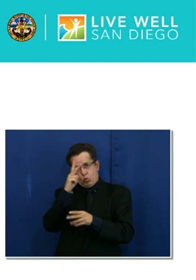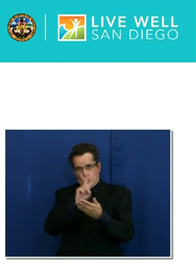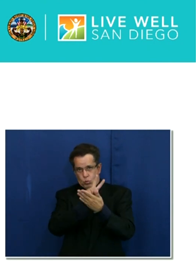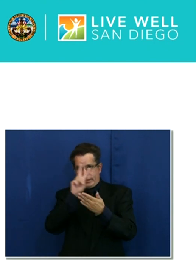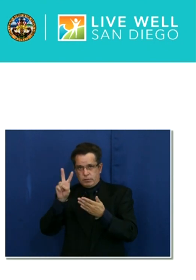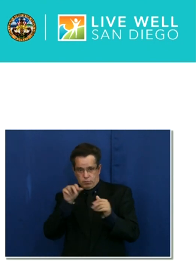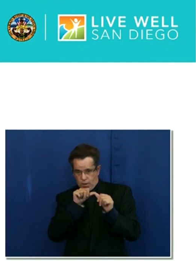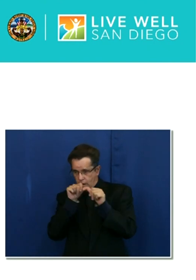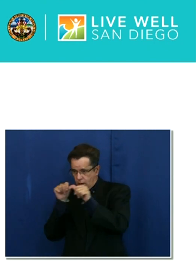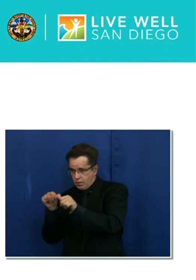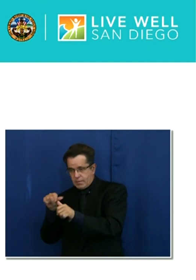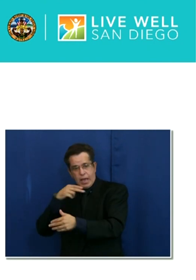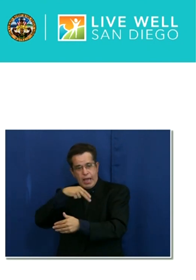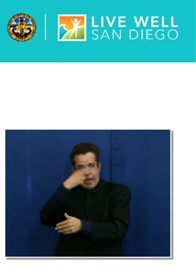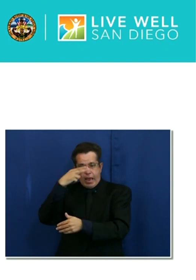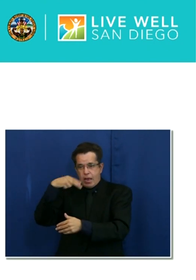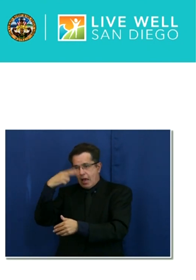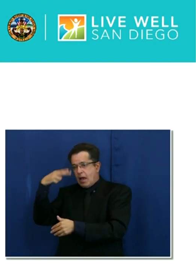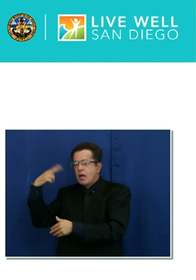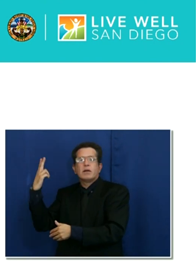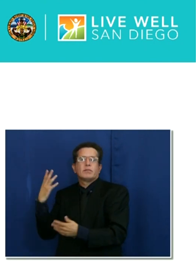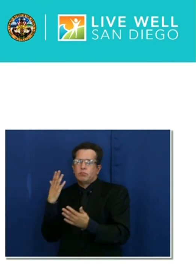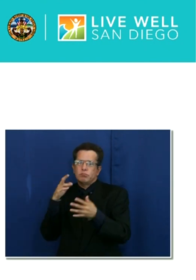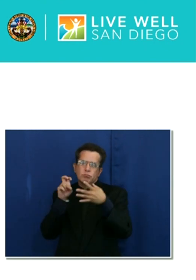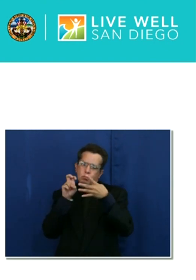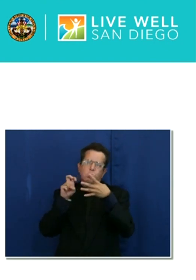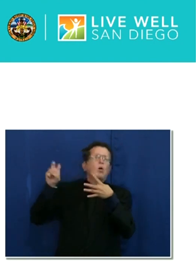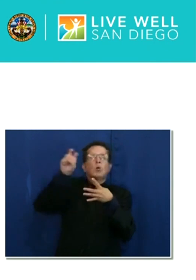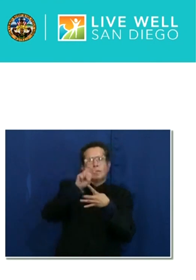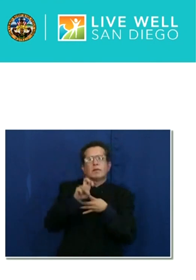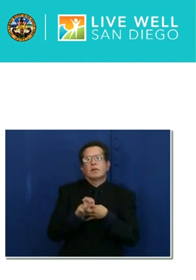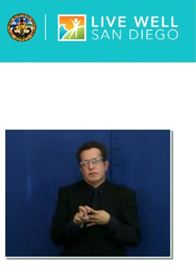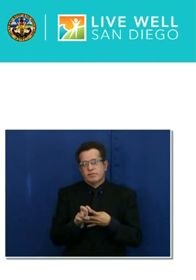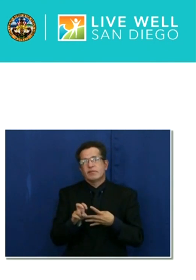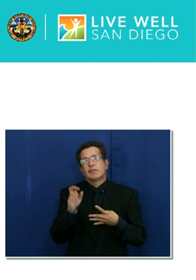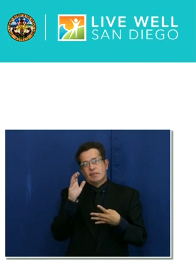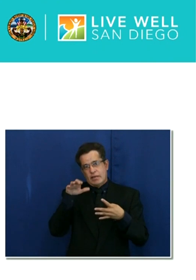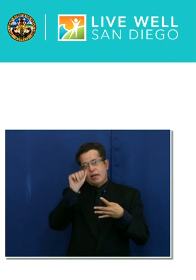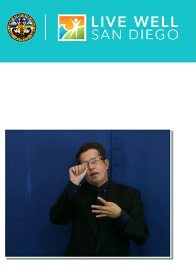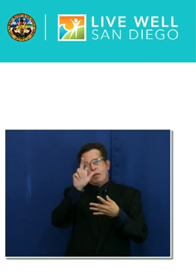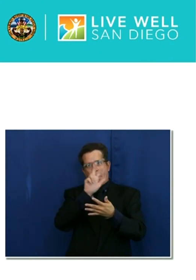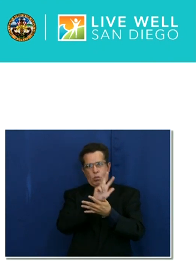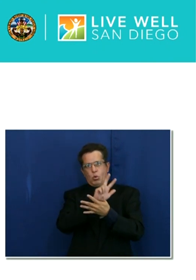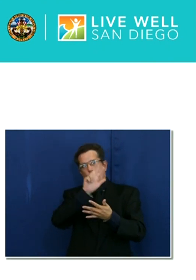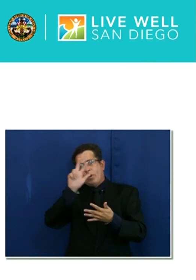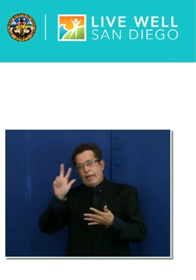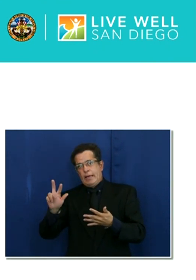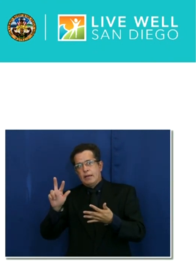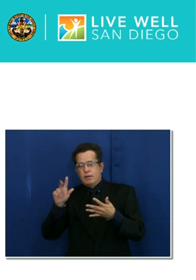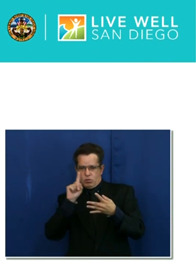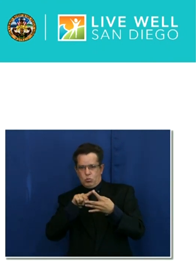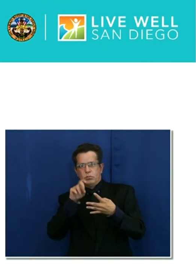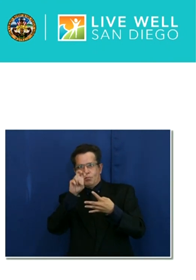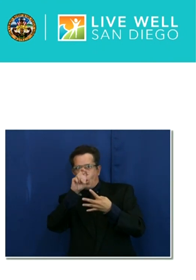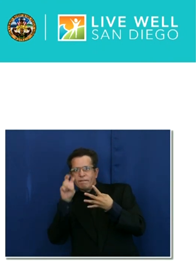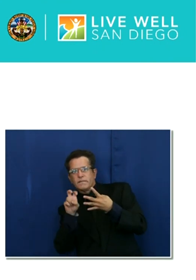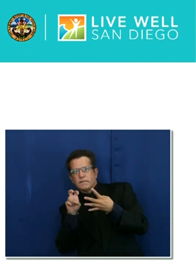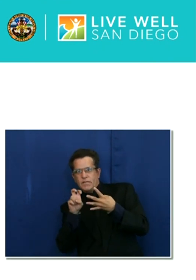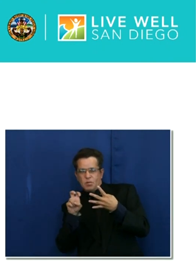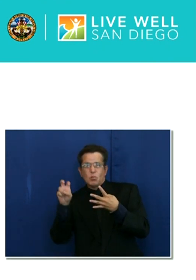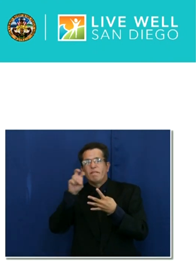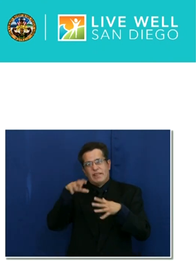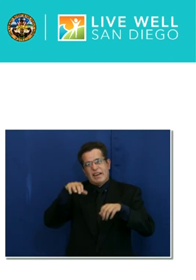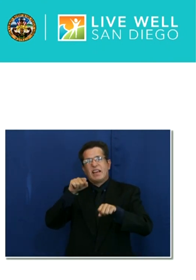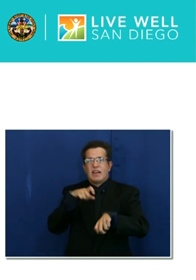weeks. It would take 3 weeks for the county to be able to move to tier 3 or the orange tier,